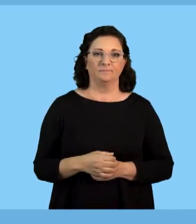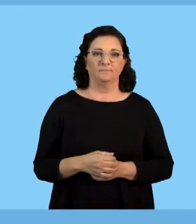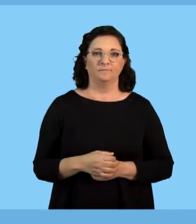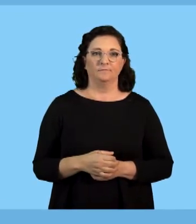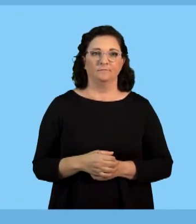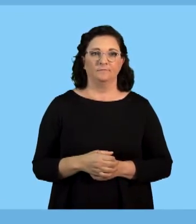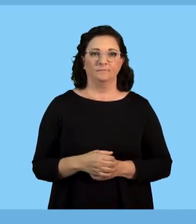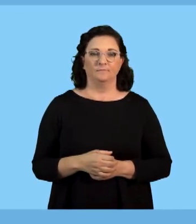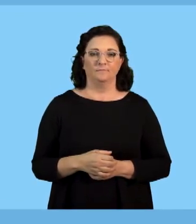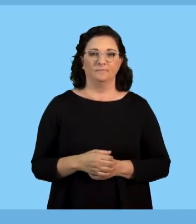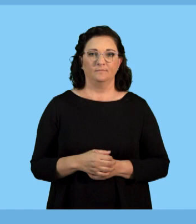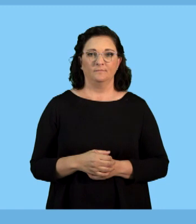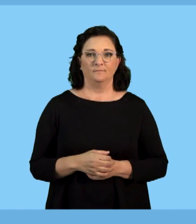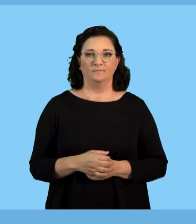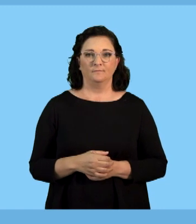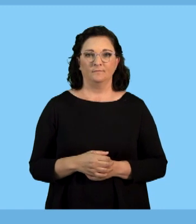begin.